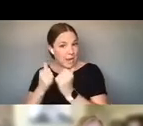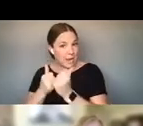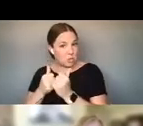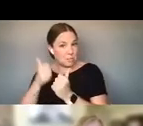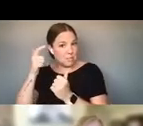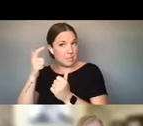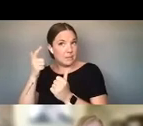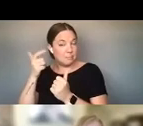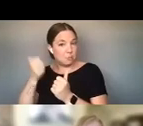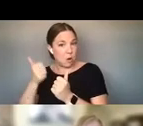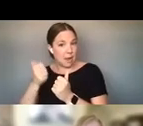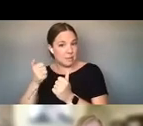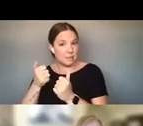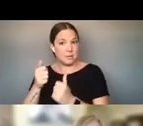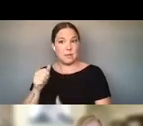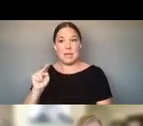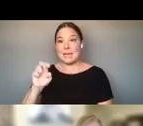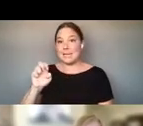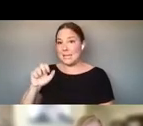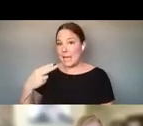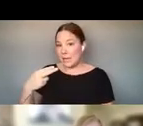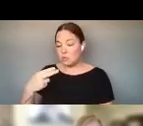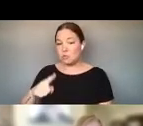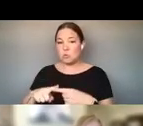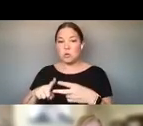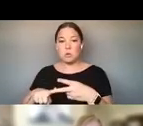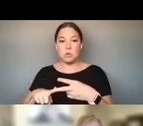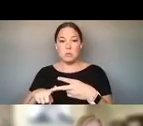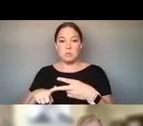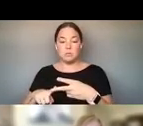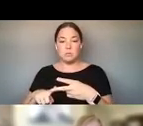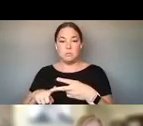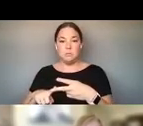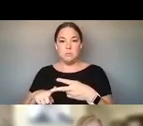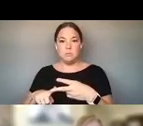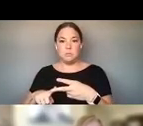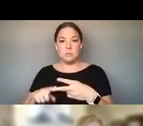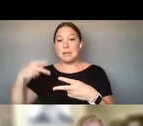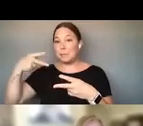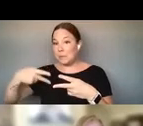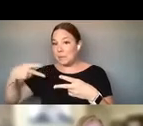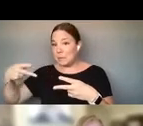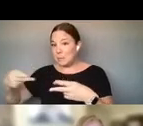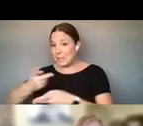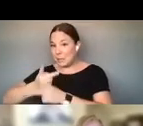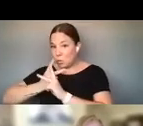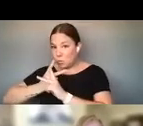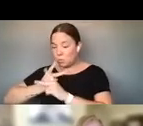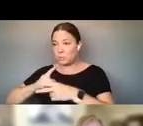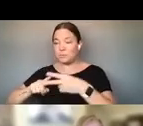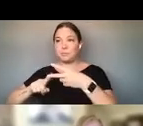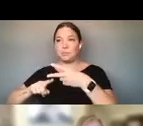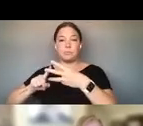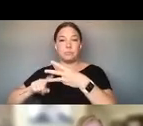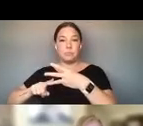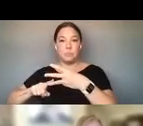The age, or if you received PPP loan, if you're applying to any